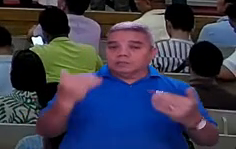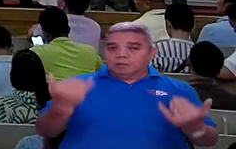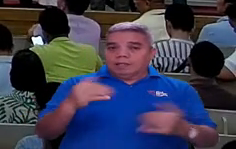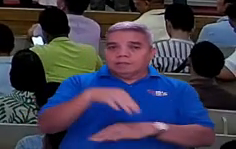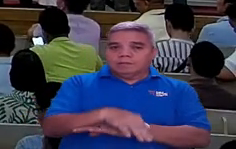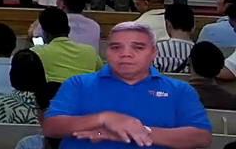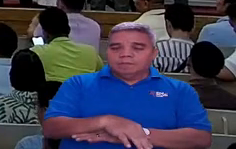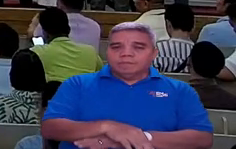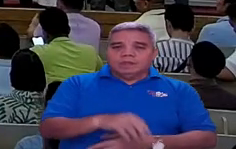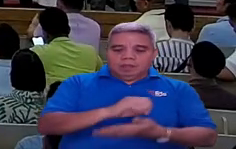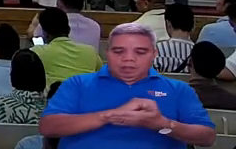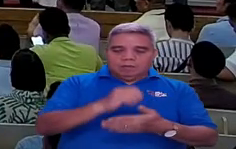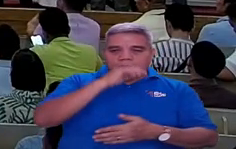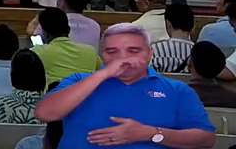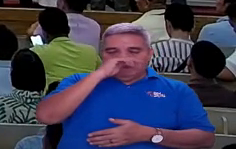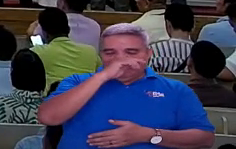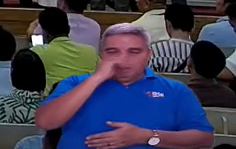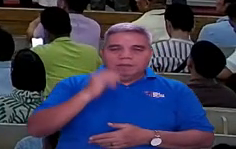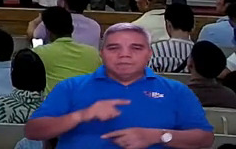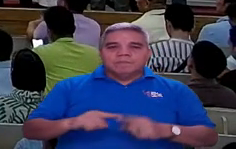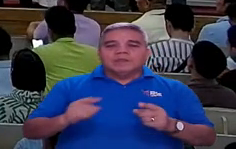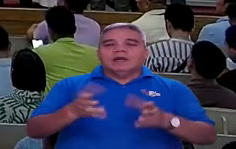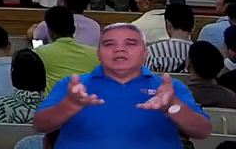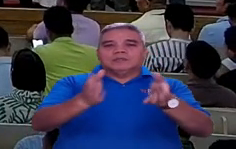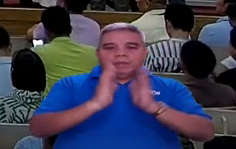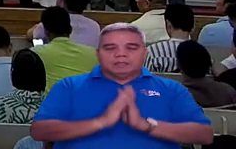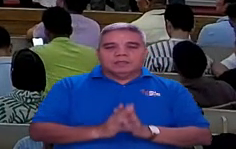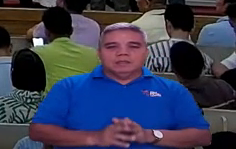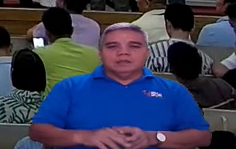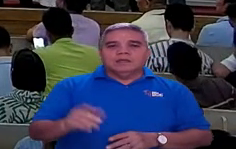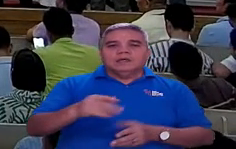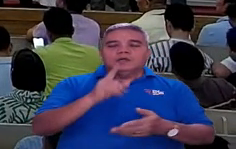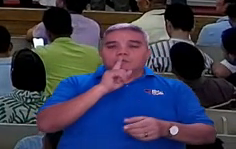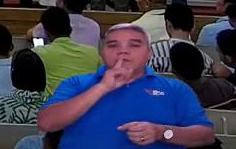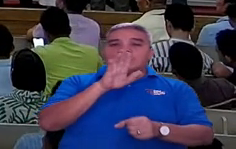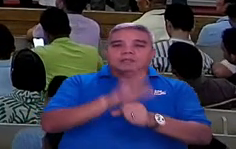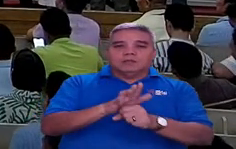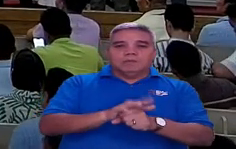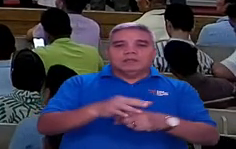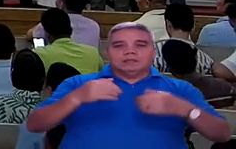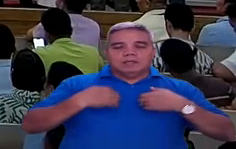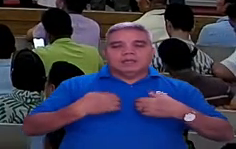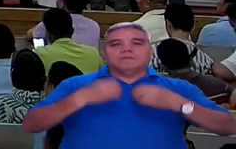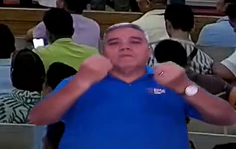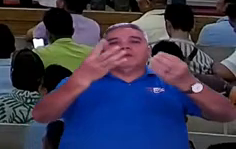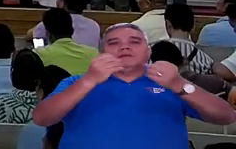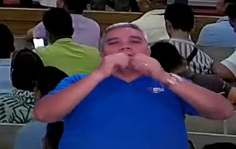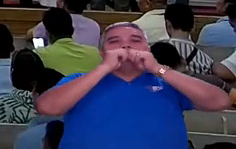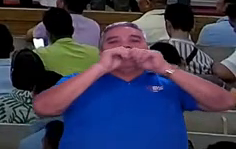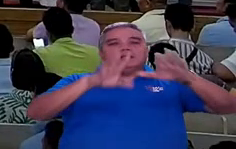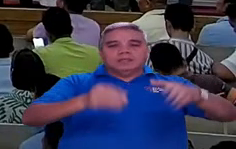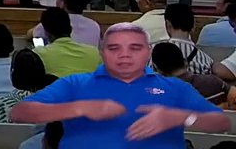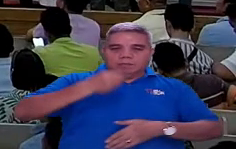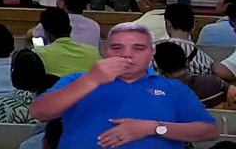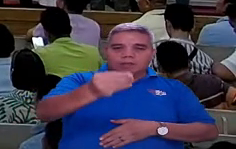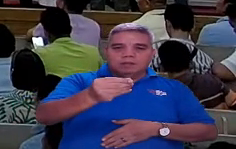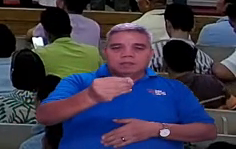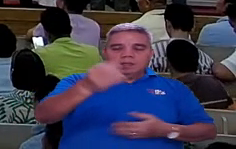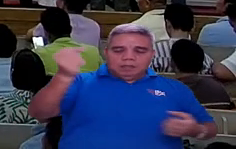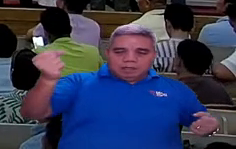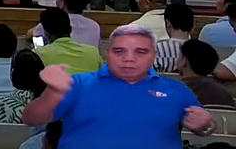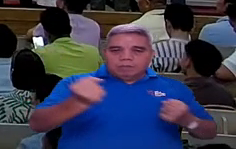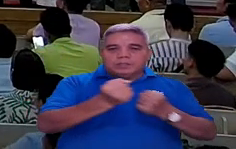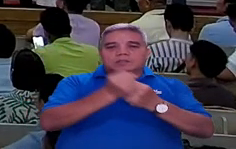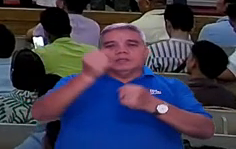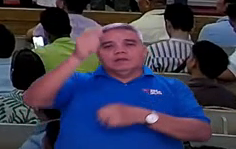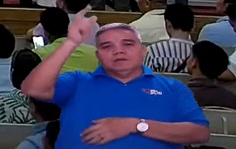Guapo kay ni, aong gisuhat niyo. Unexpected giving. You make that commitment, there will be unexpected giving na ay provision